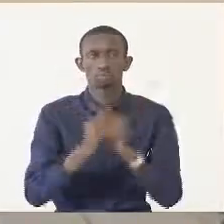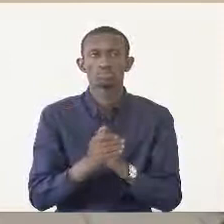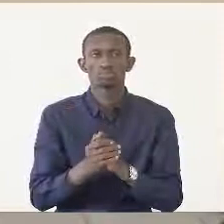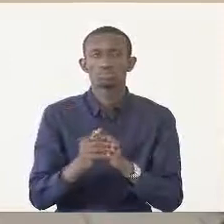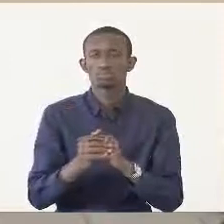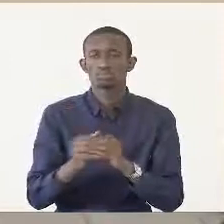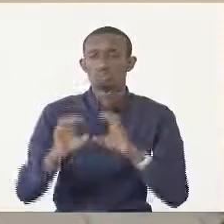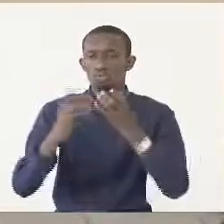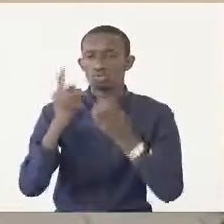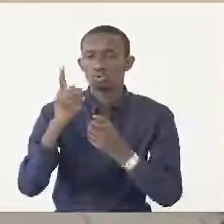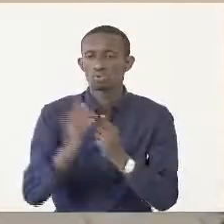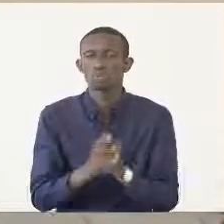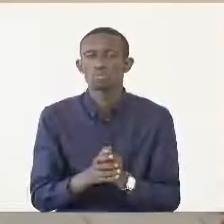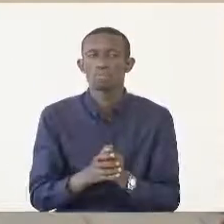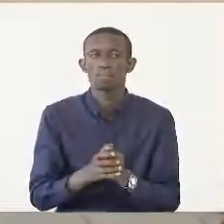square